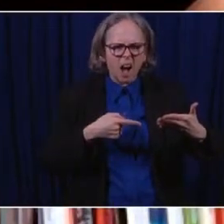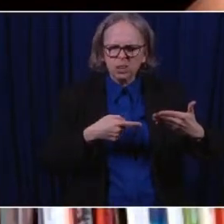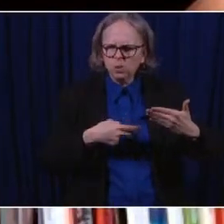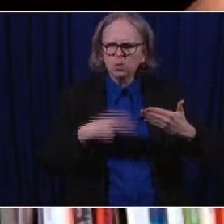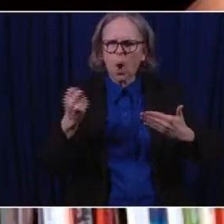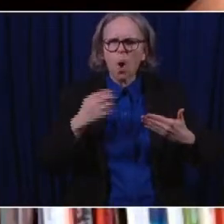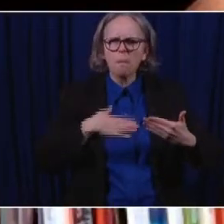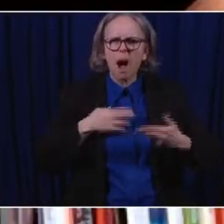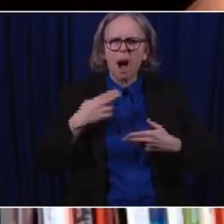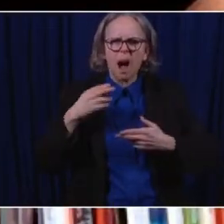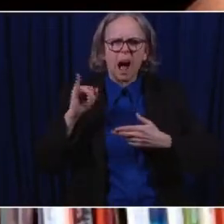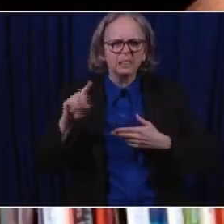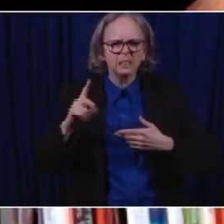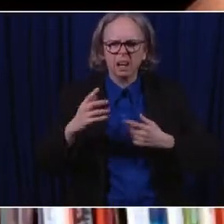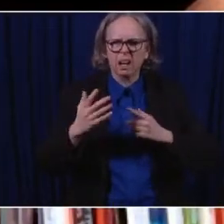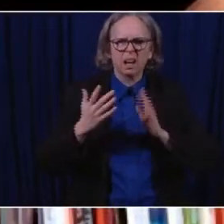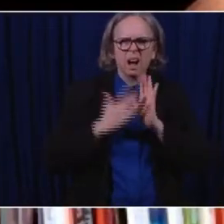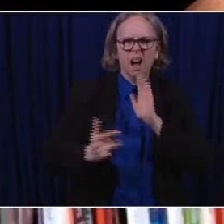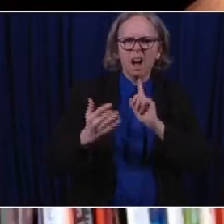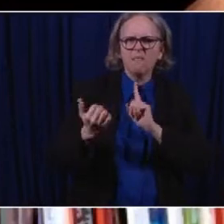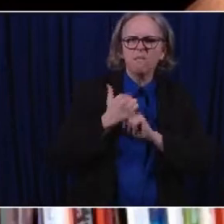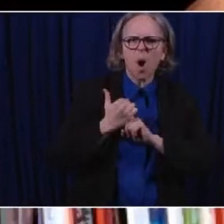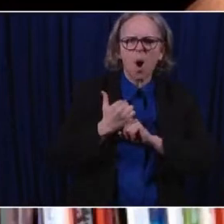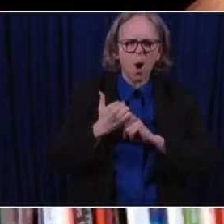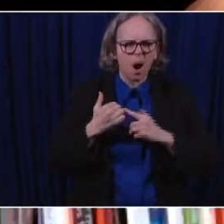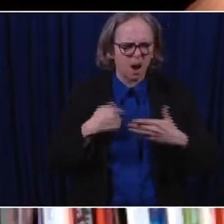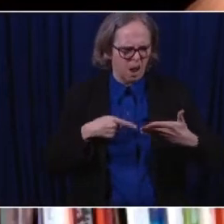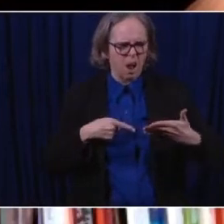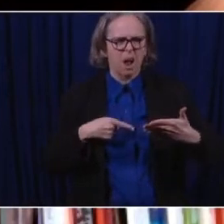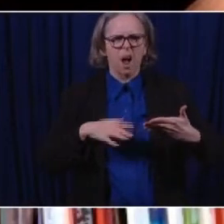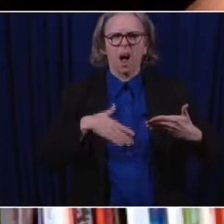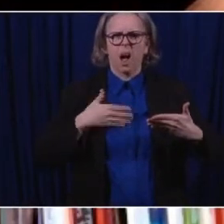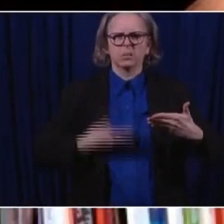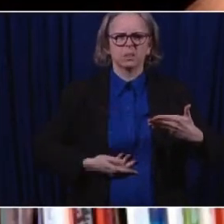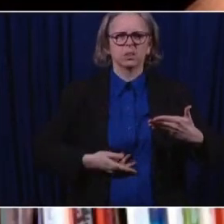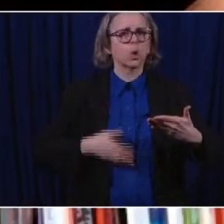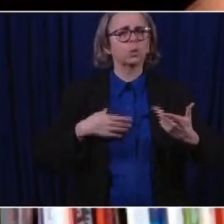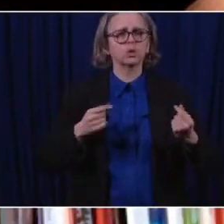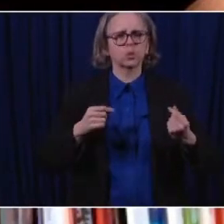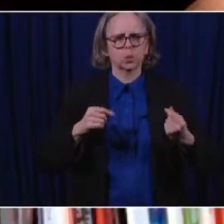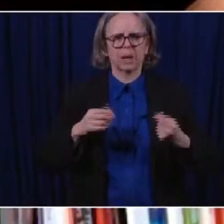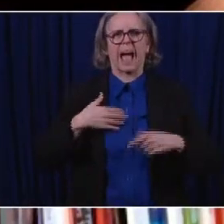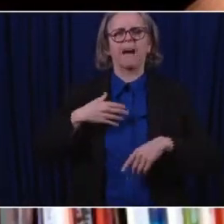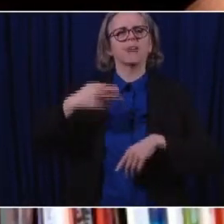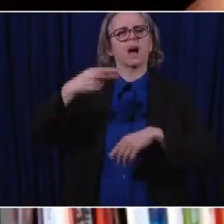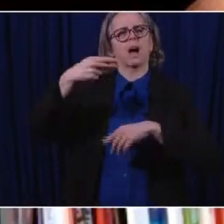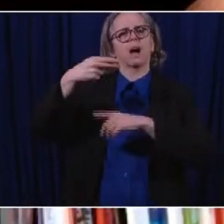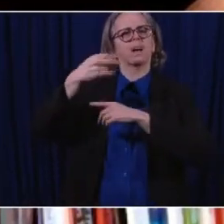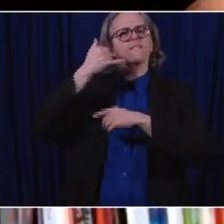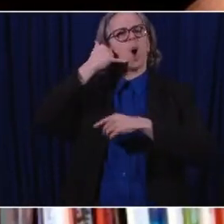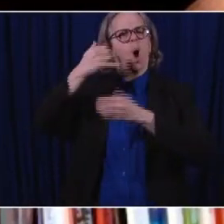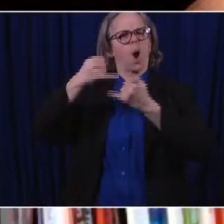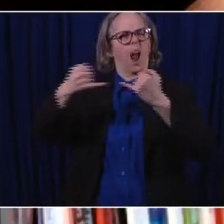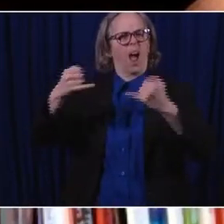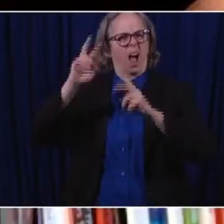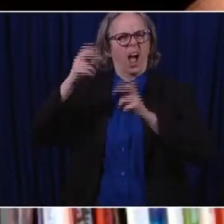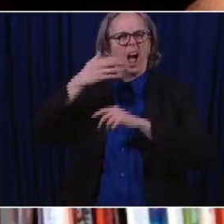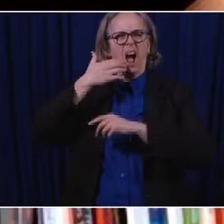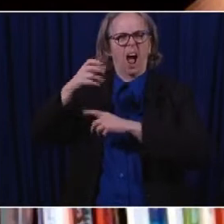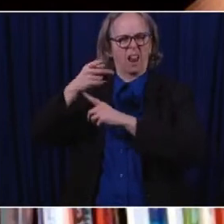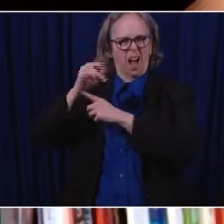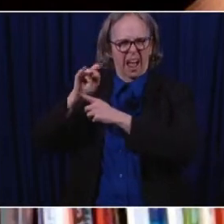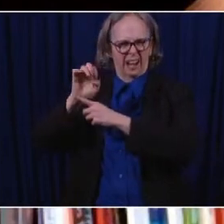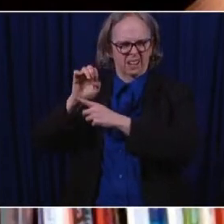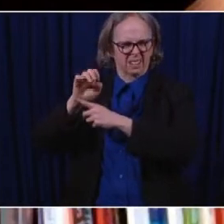et cetera, that they've received in the mail. We have a hotline that we just launched this week, and we